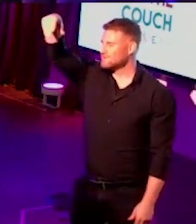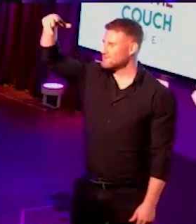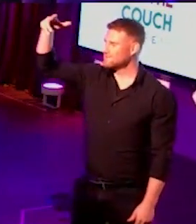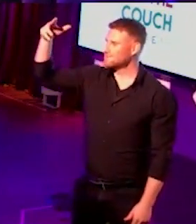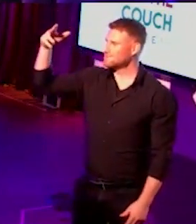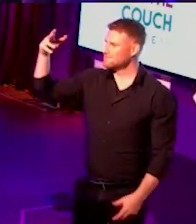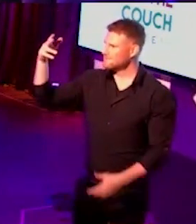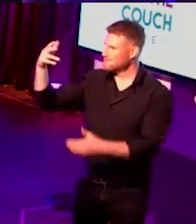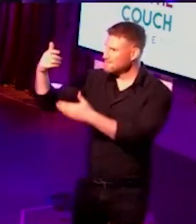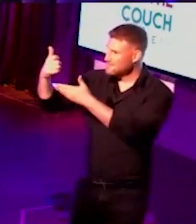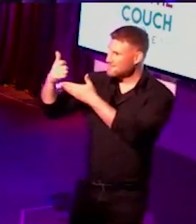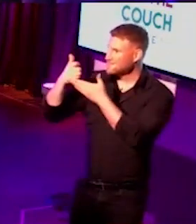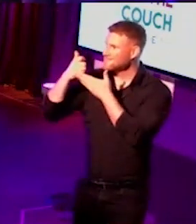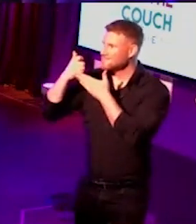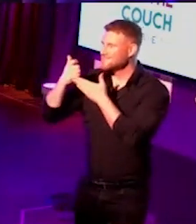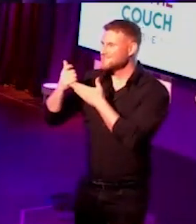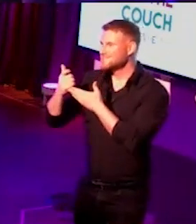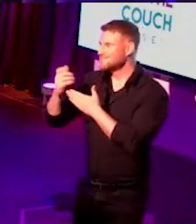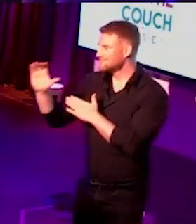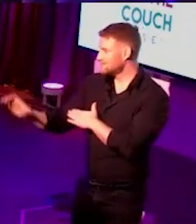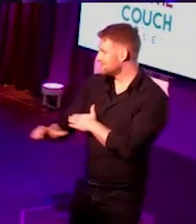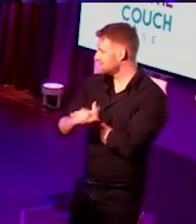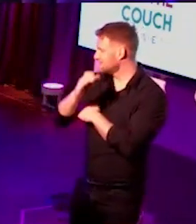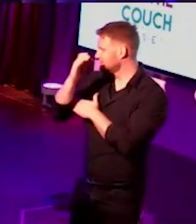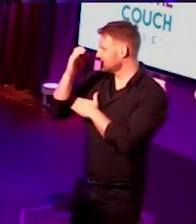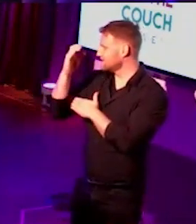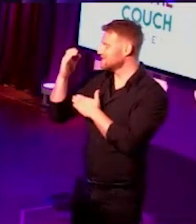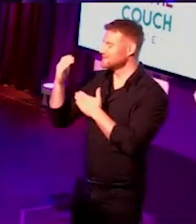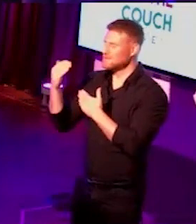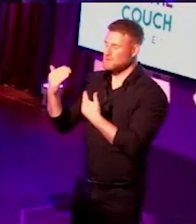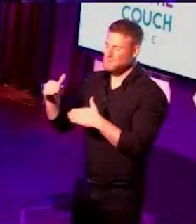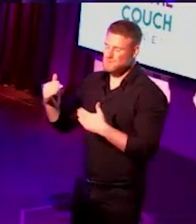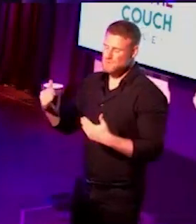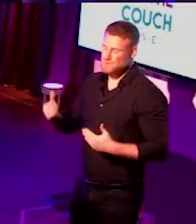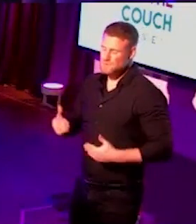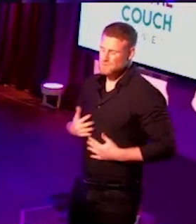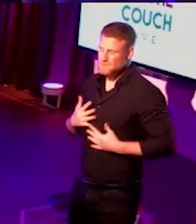mistletoe help to make the seasons